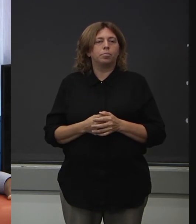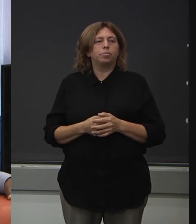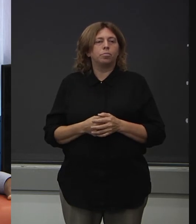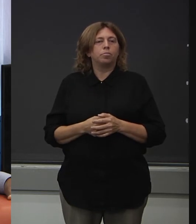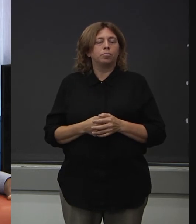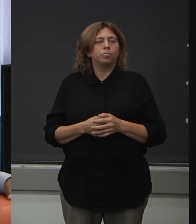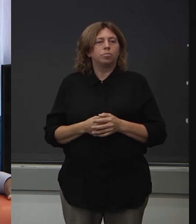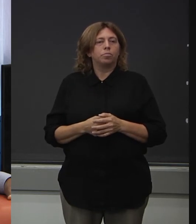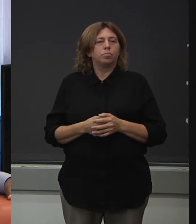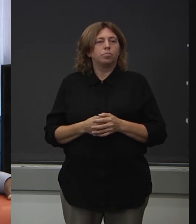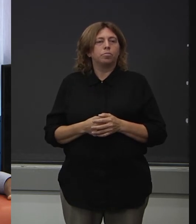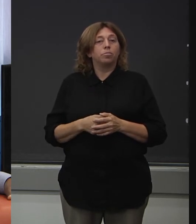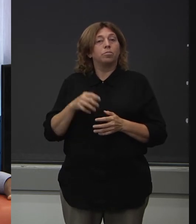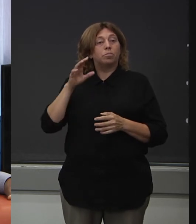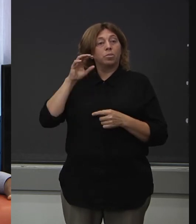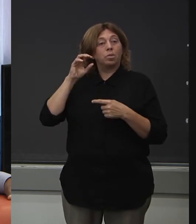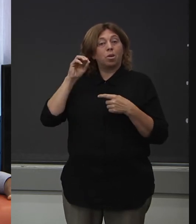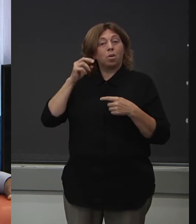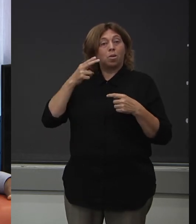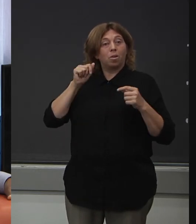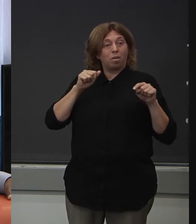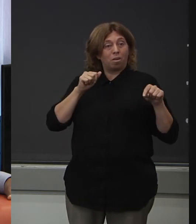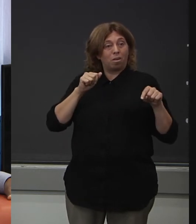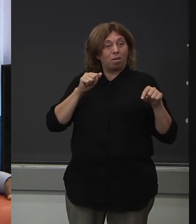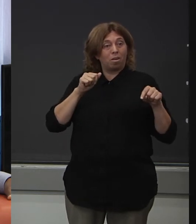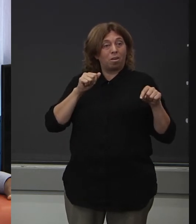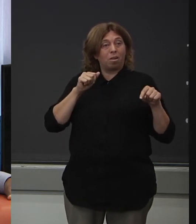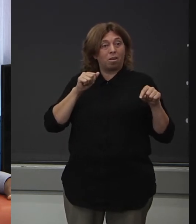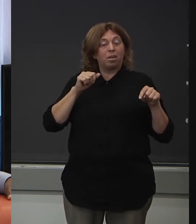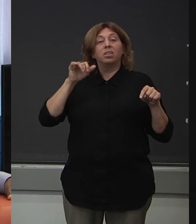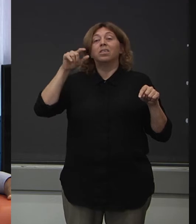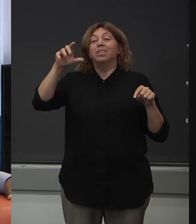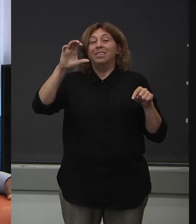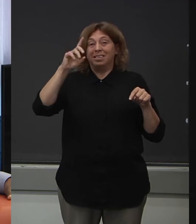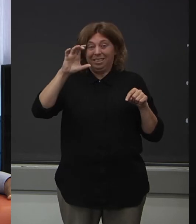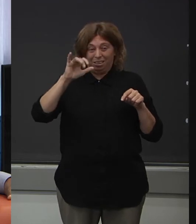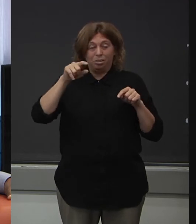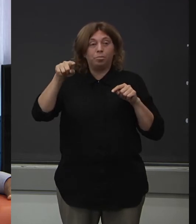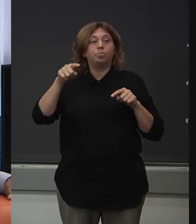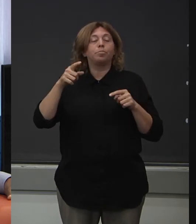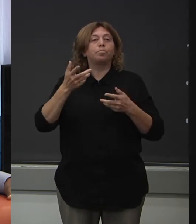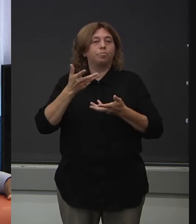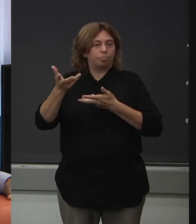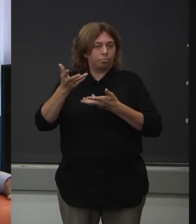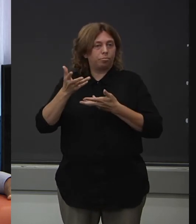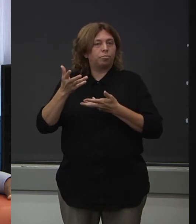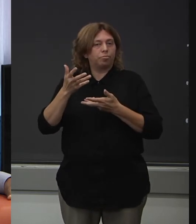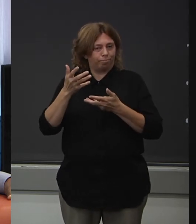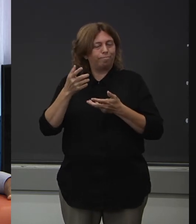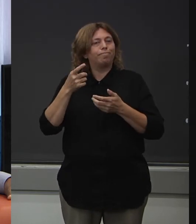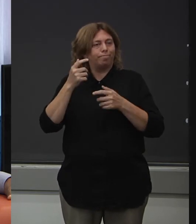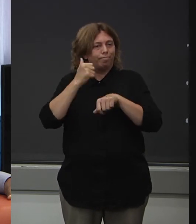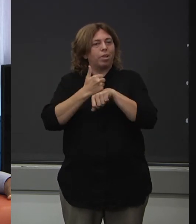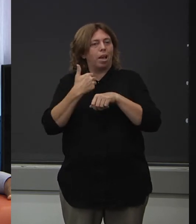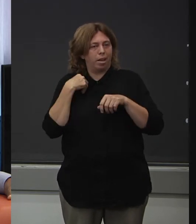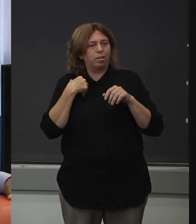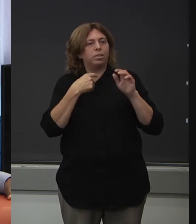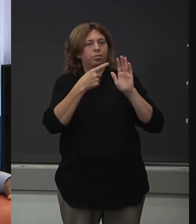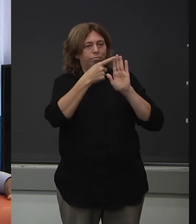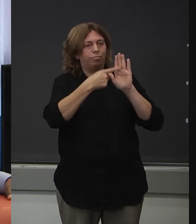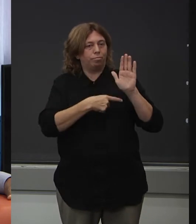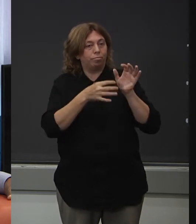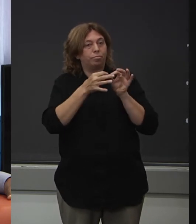and I believe the CDC are stating that face coverings are the